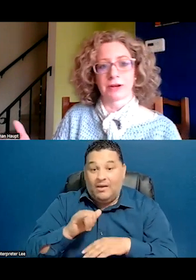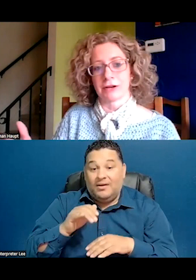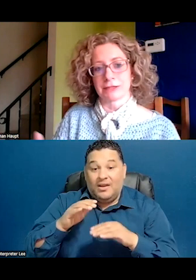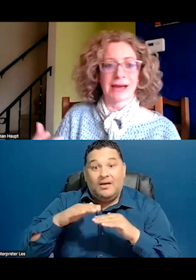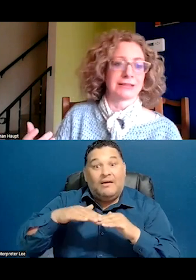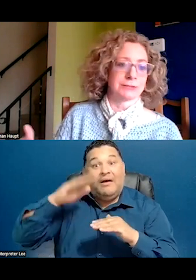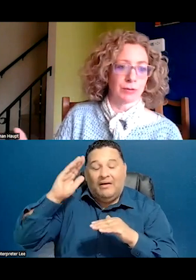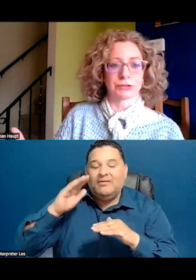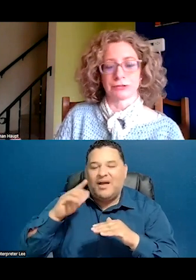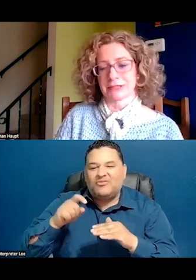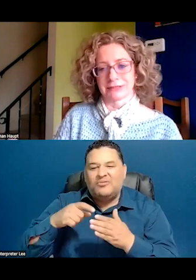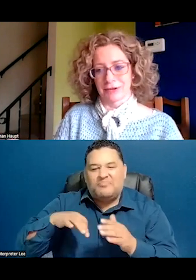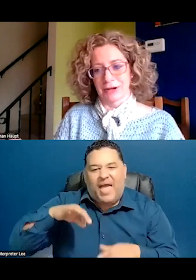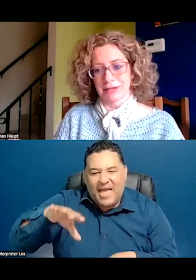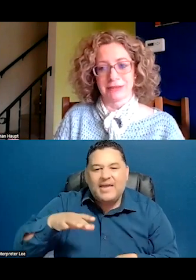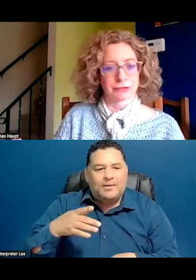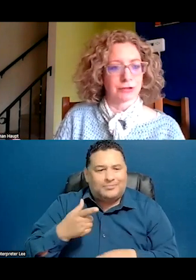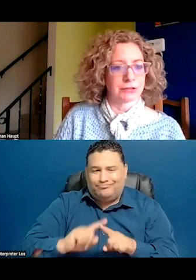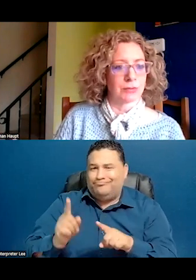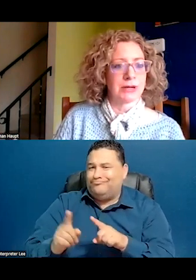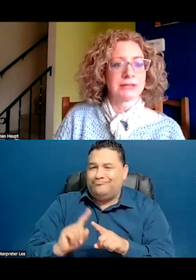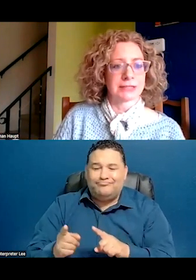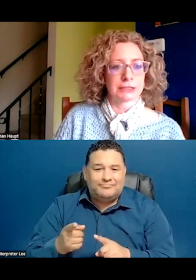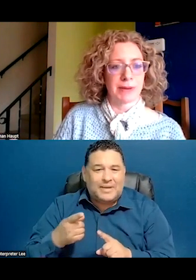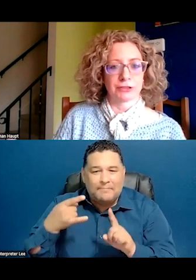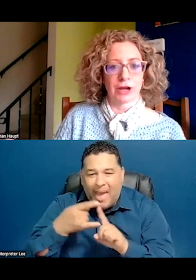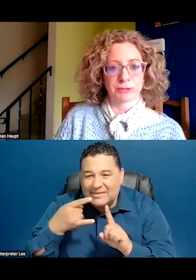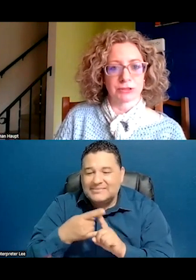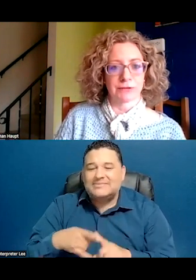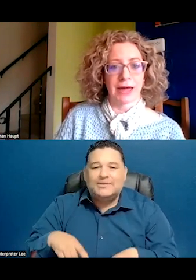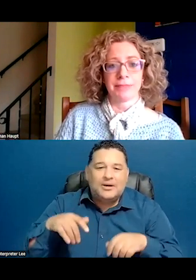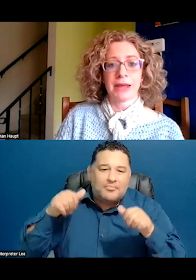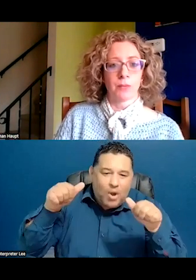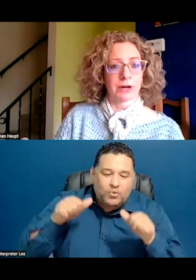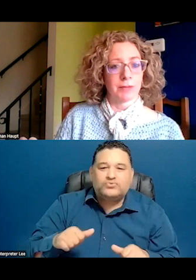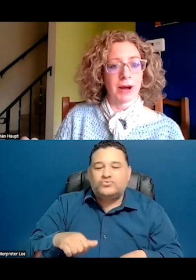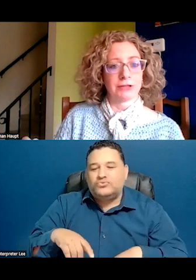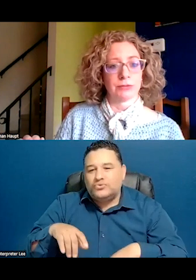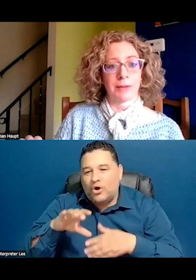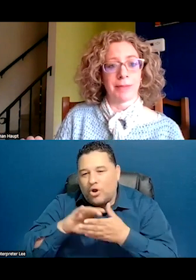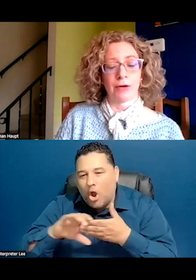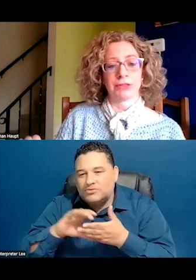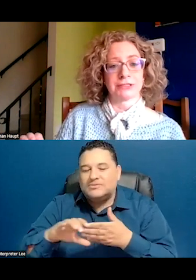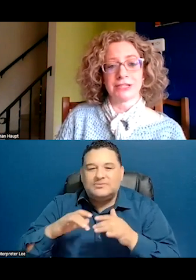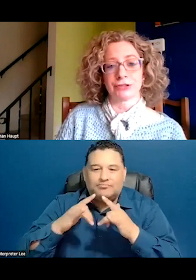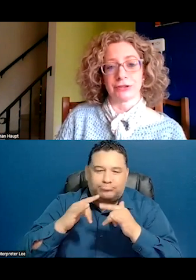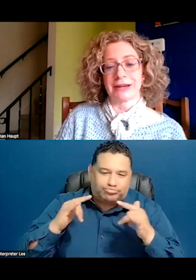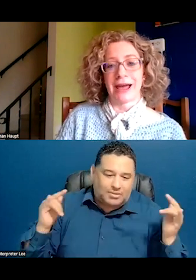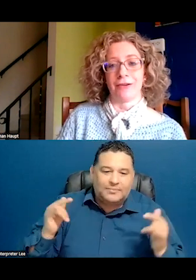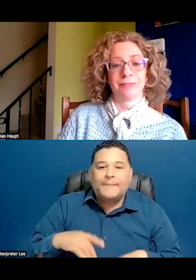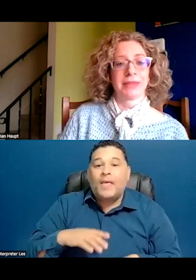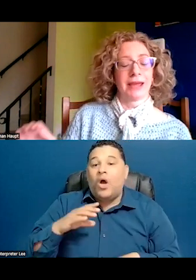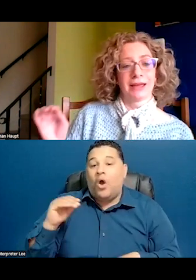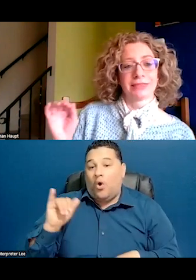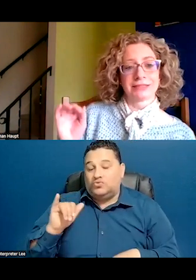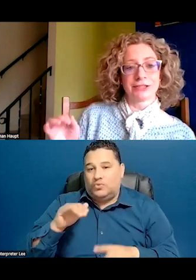pads, wallet cards, magnets, posters, etc. And there's also 6 Spanish options for that. I want to remind you about the t-shirt.